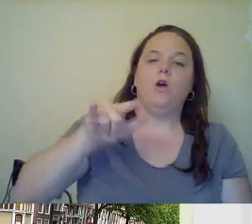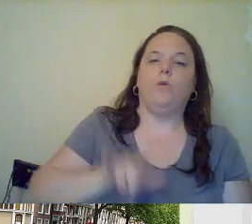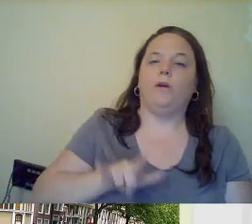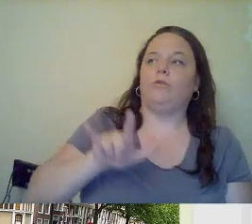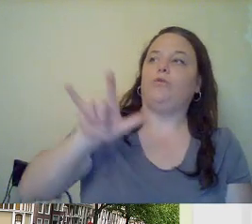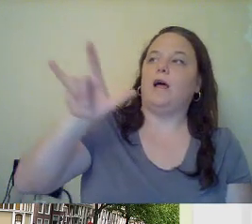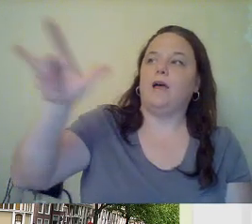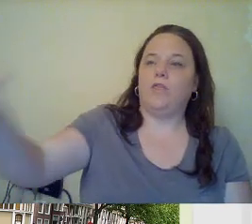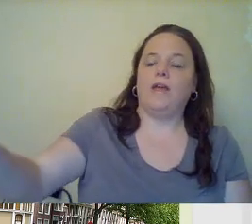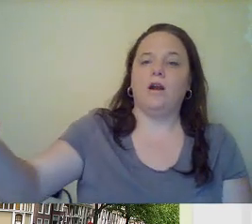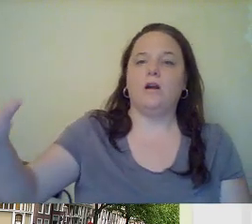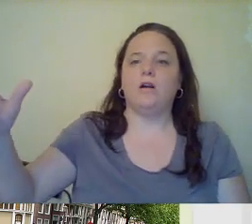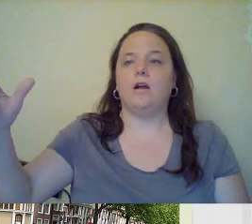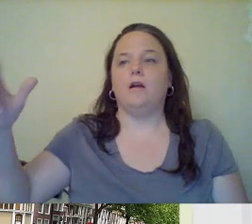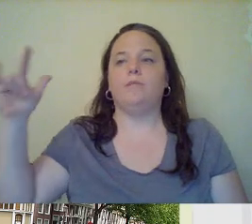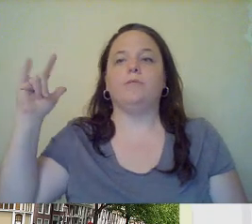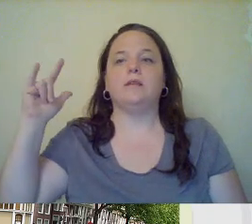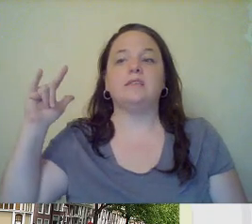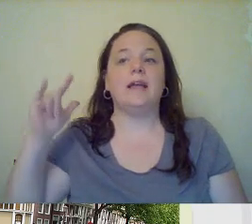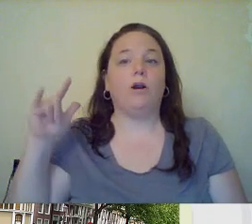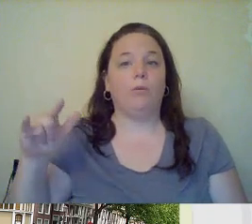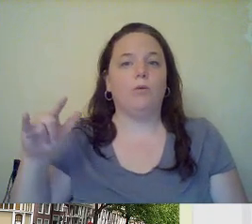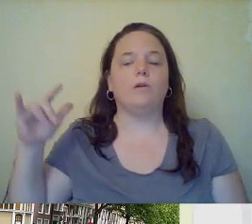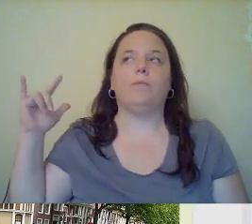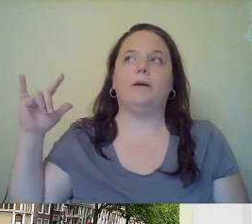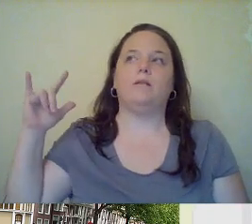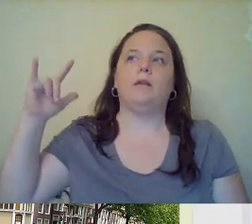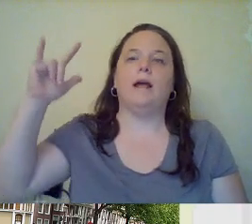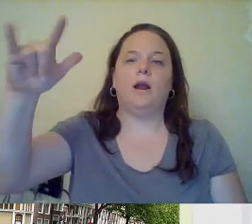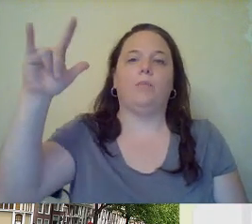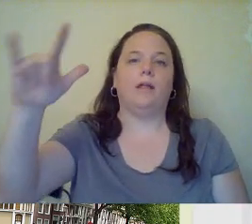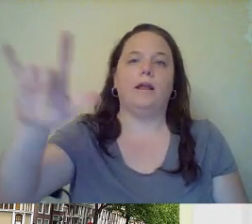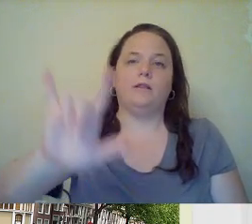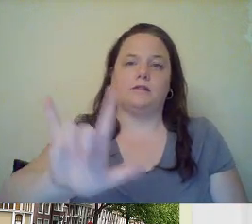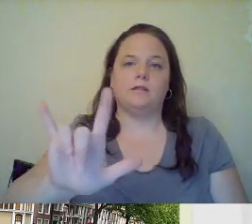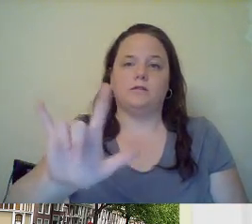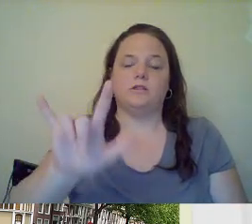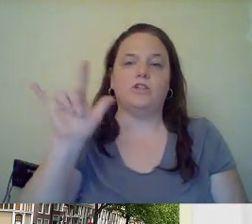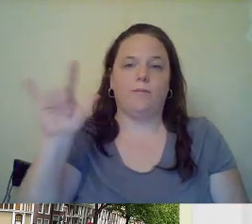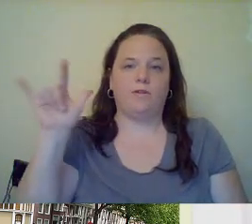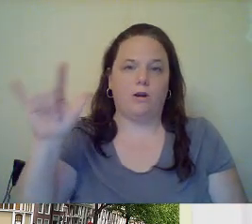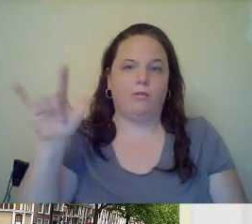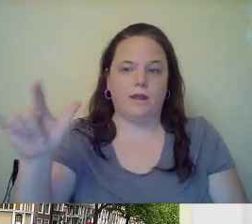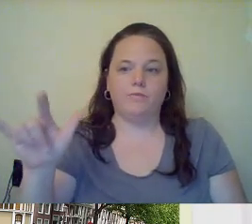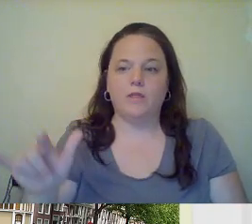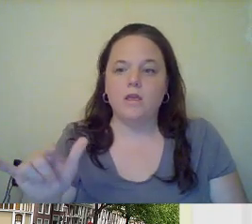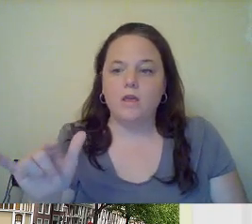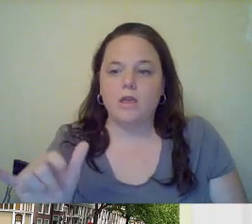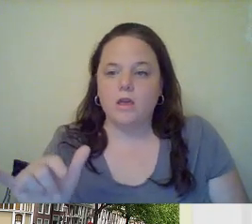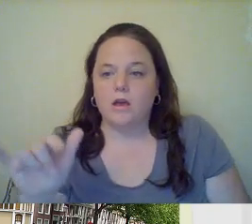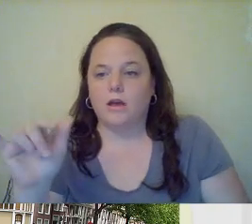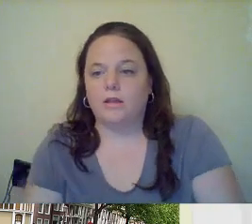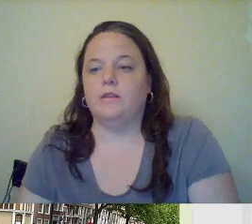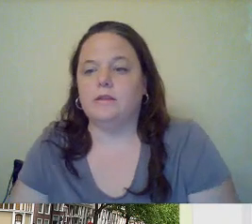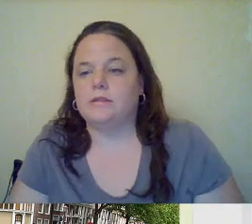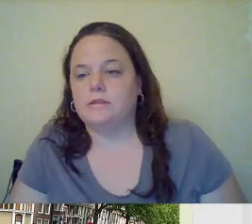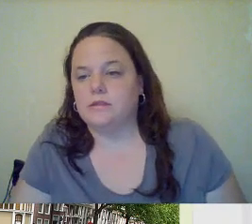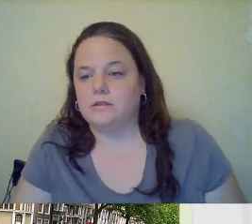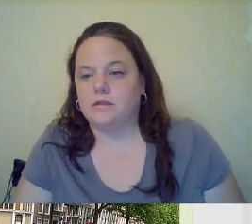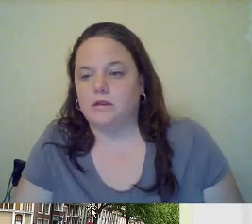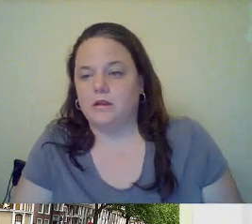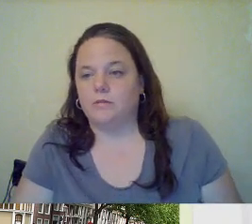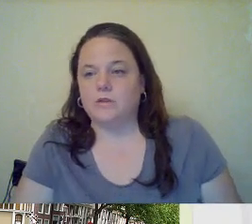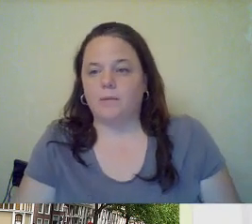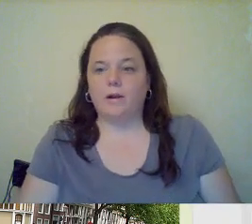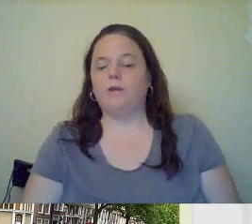here, we're going to fly there. This is airport, but airplane. This is the shape of an airplane.